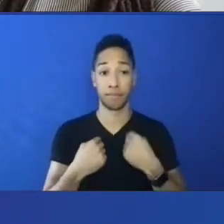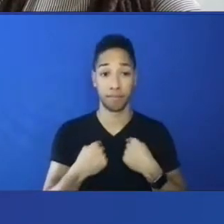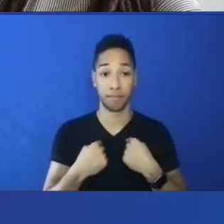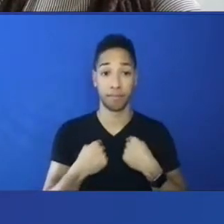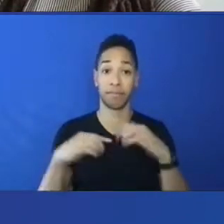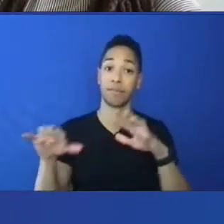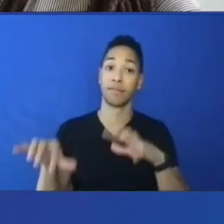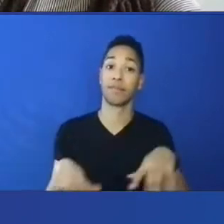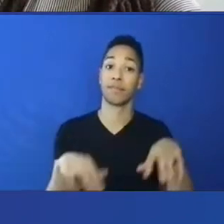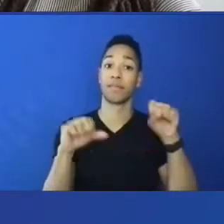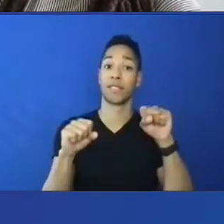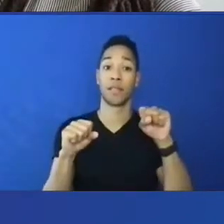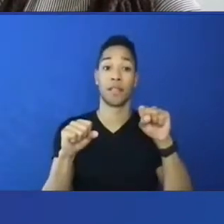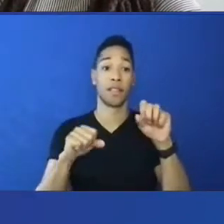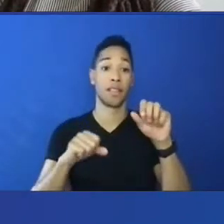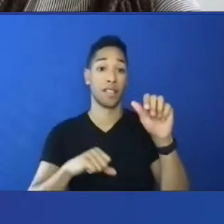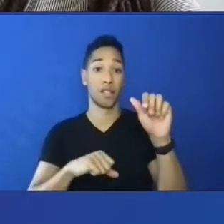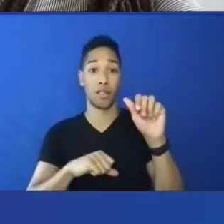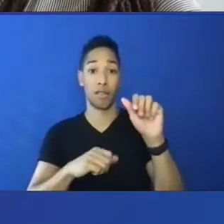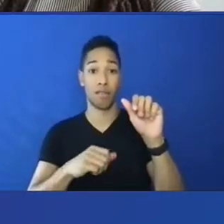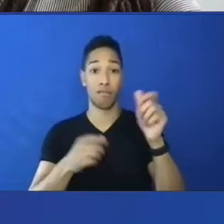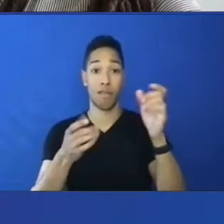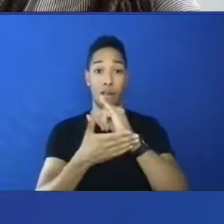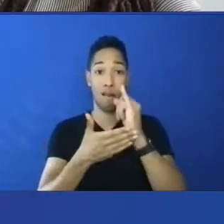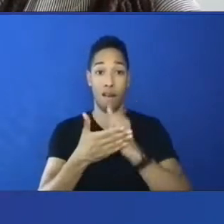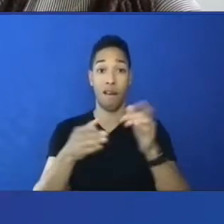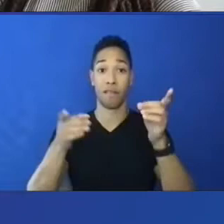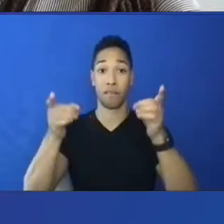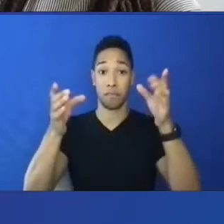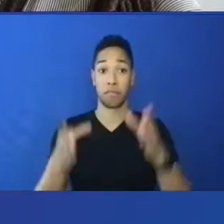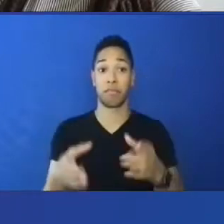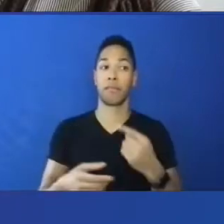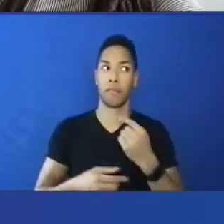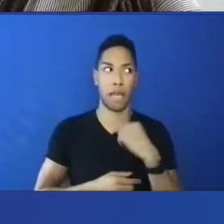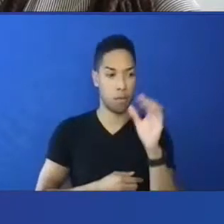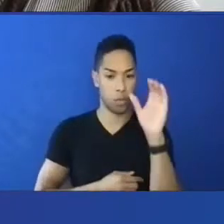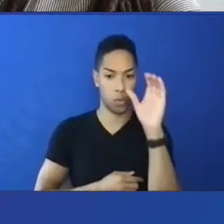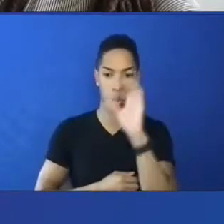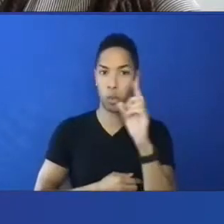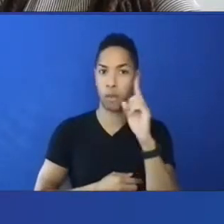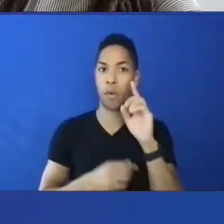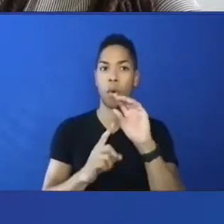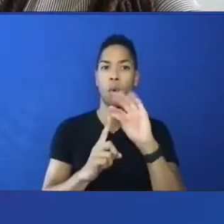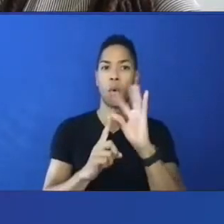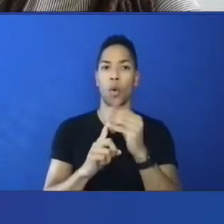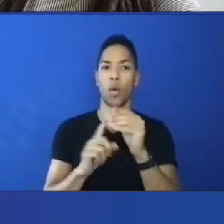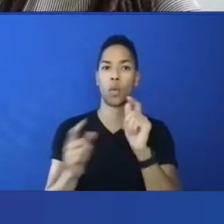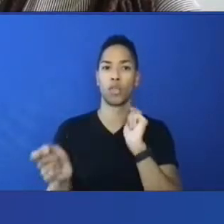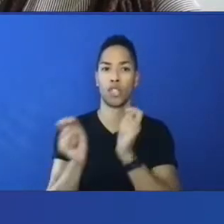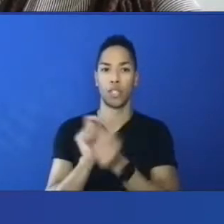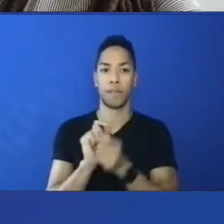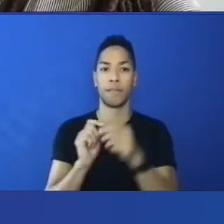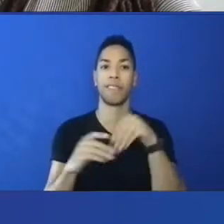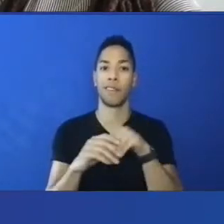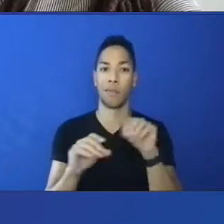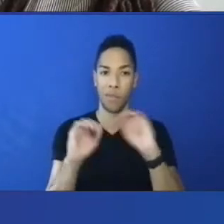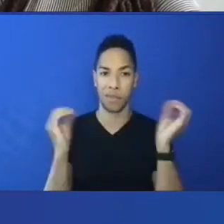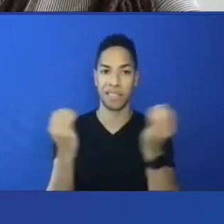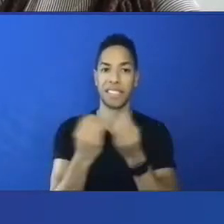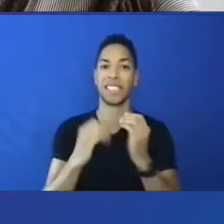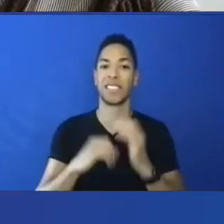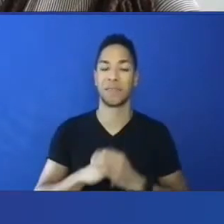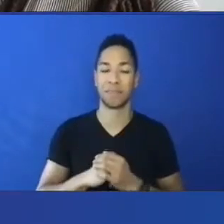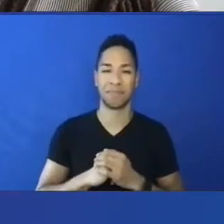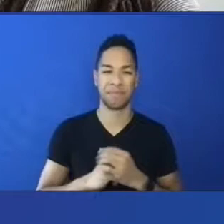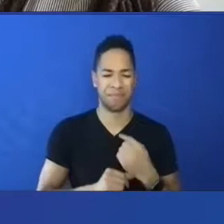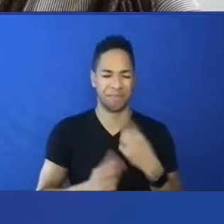when I took over as artistic director. I was really looking for a culture shift in the organization. And I knew that